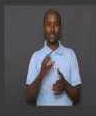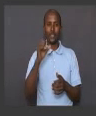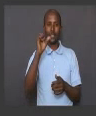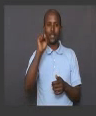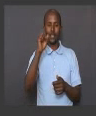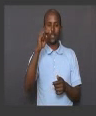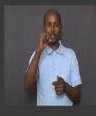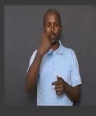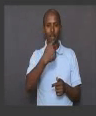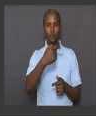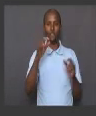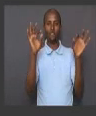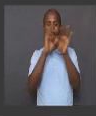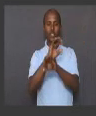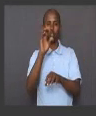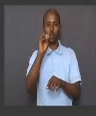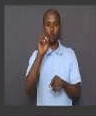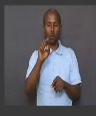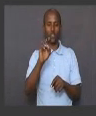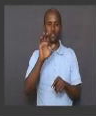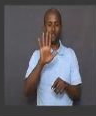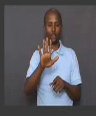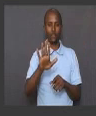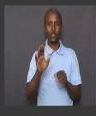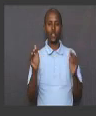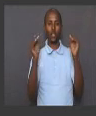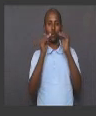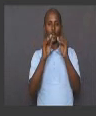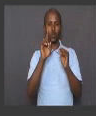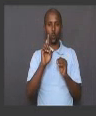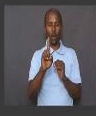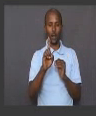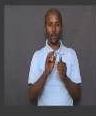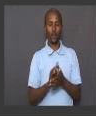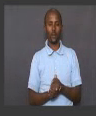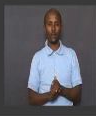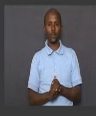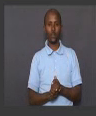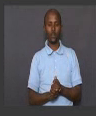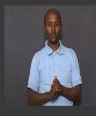signum function of 0.5 equals 1.